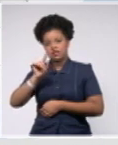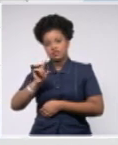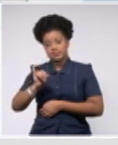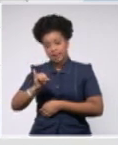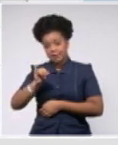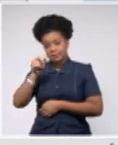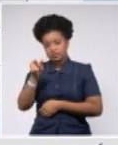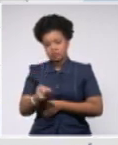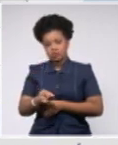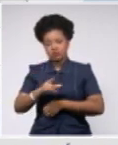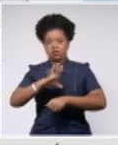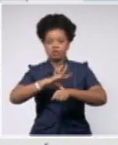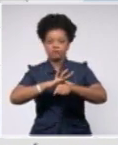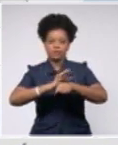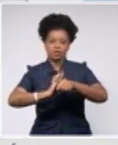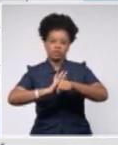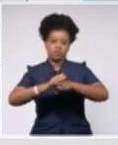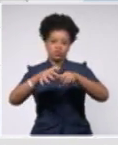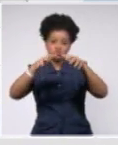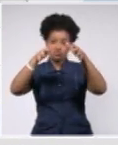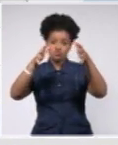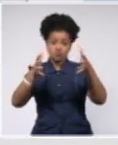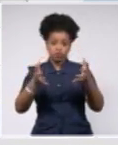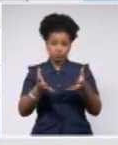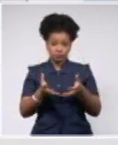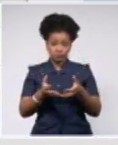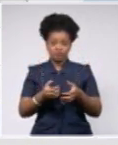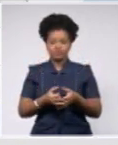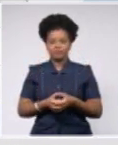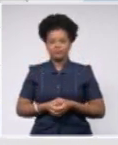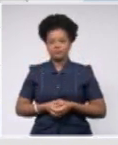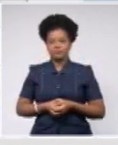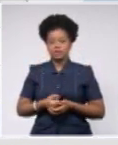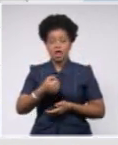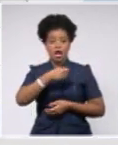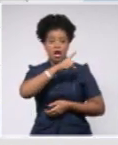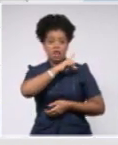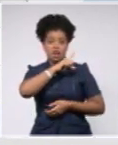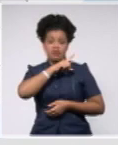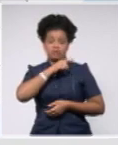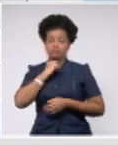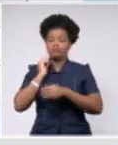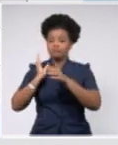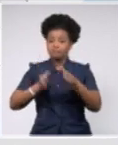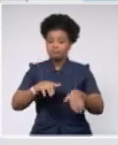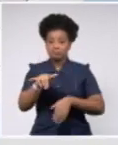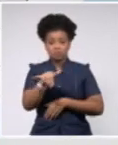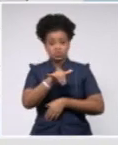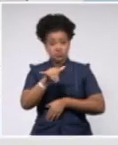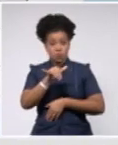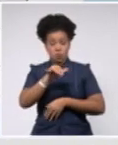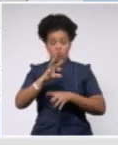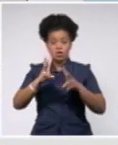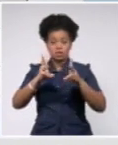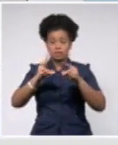957,790 COVID-19 fatalities and a mortality rate of